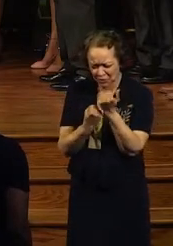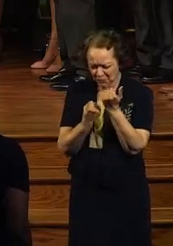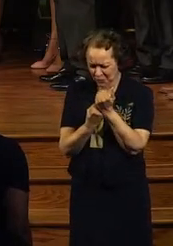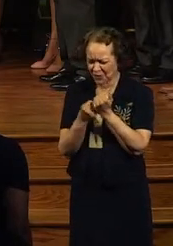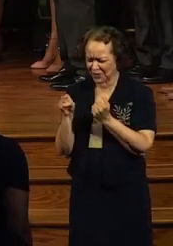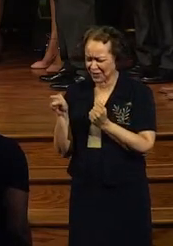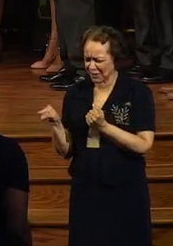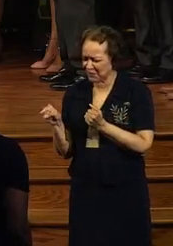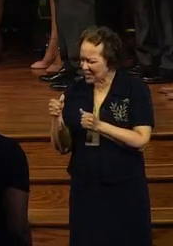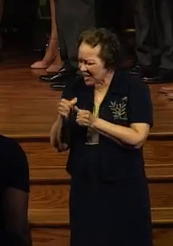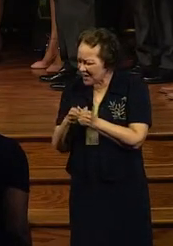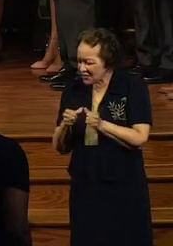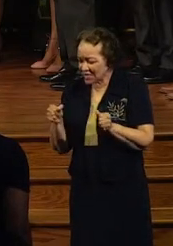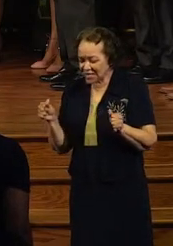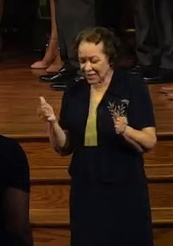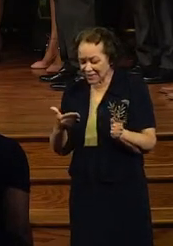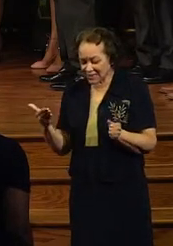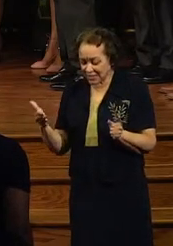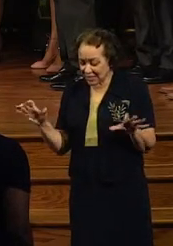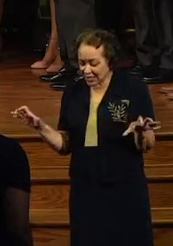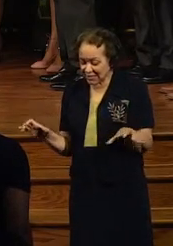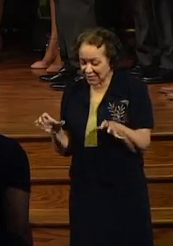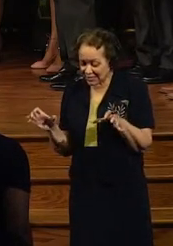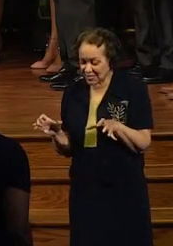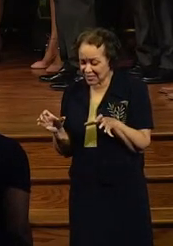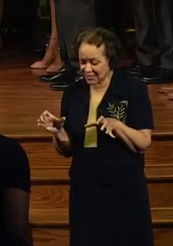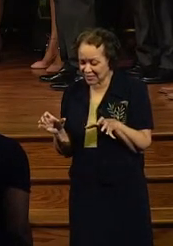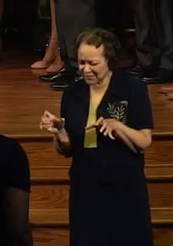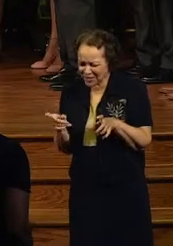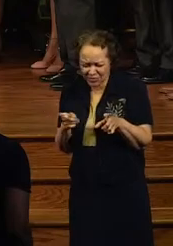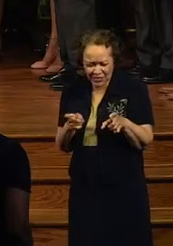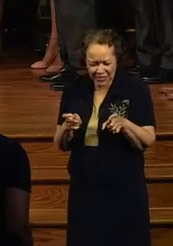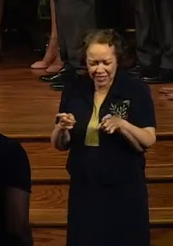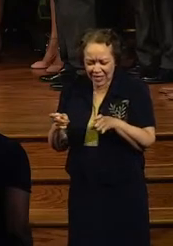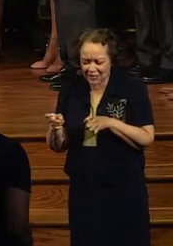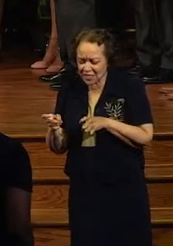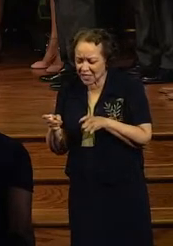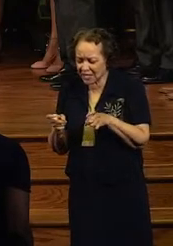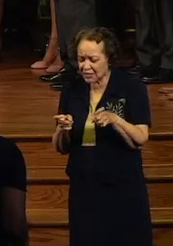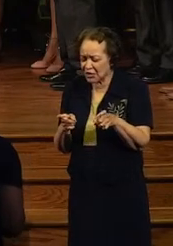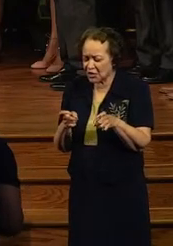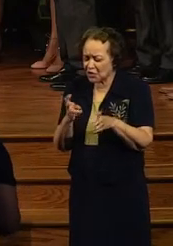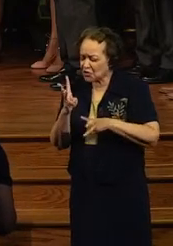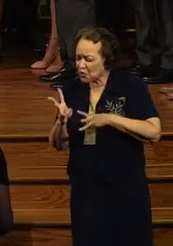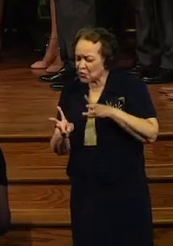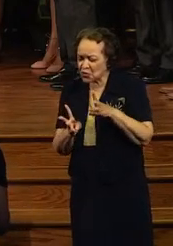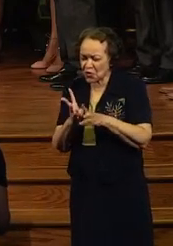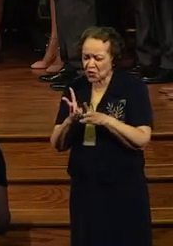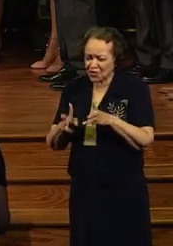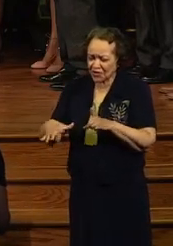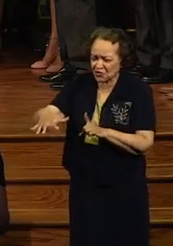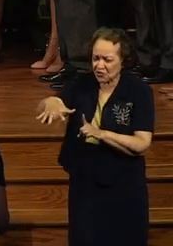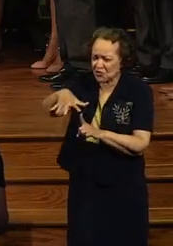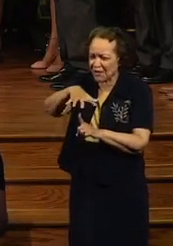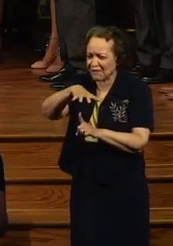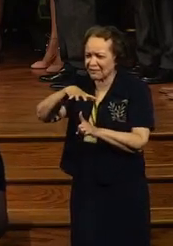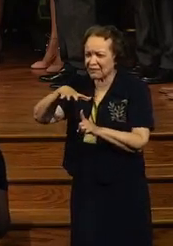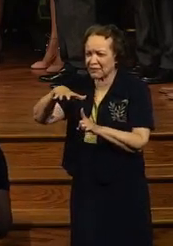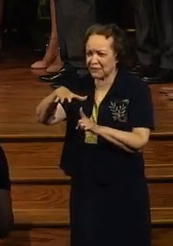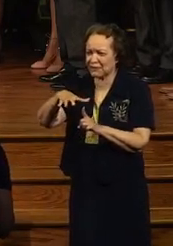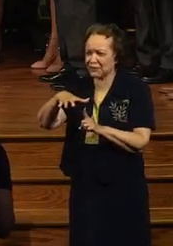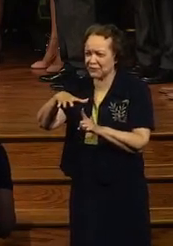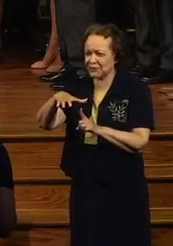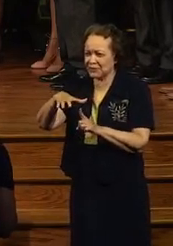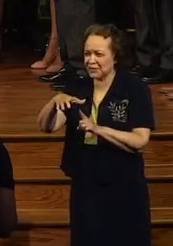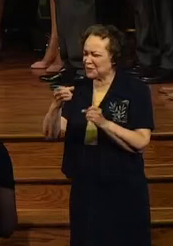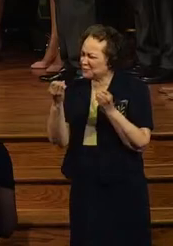does. Father, as he will navigate the world around him, many things